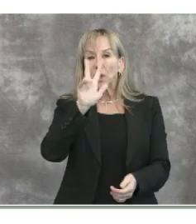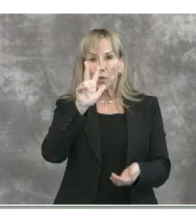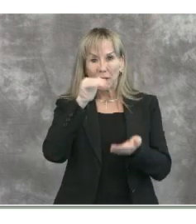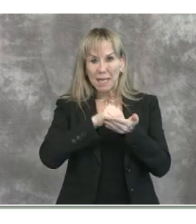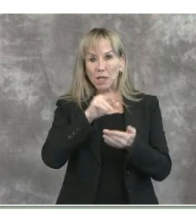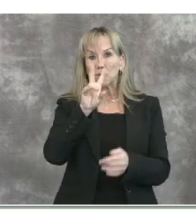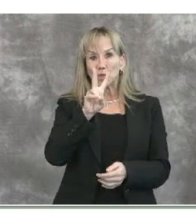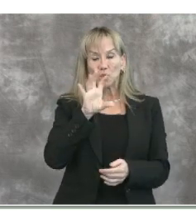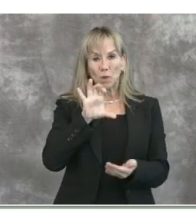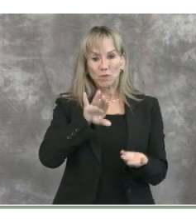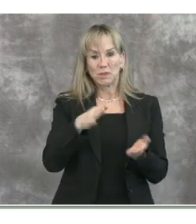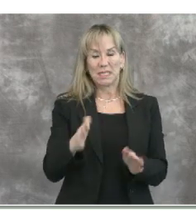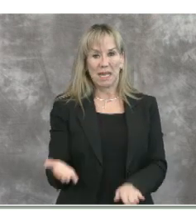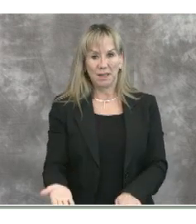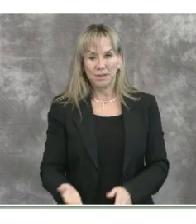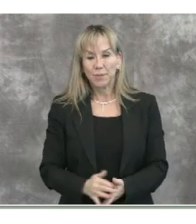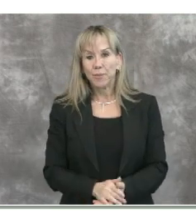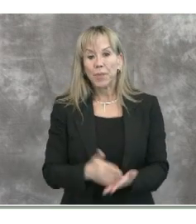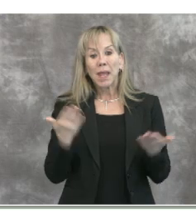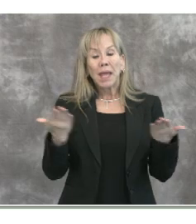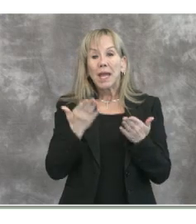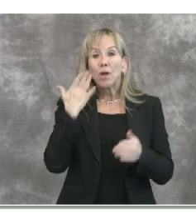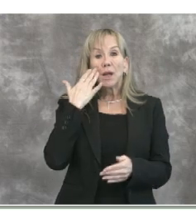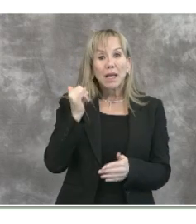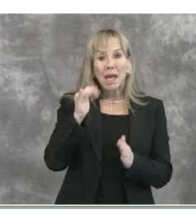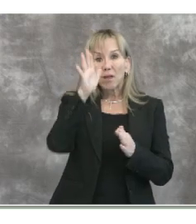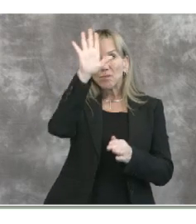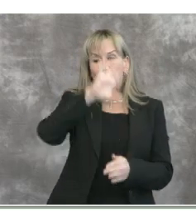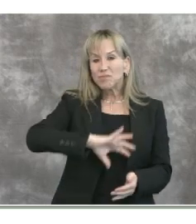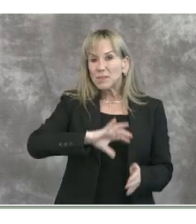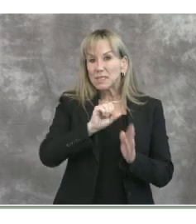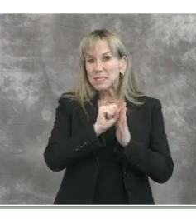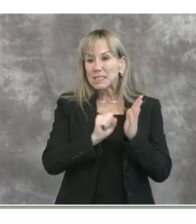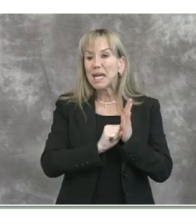43,200 deaths. Statewide, there have been